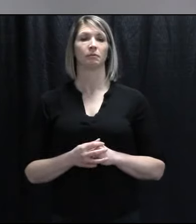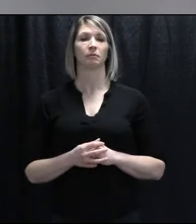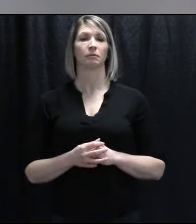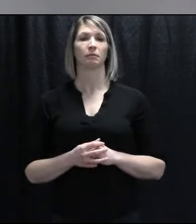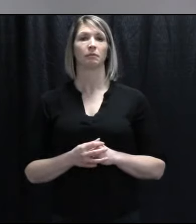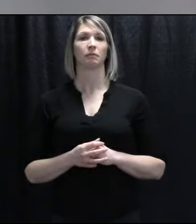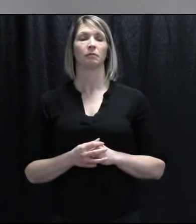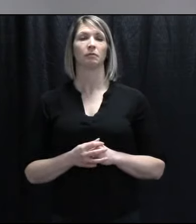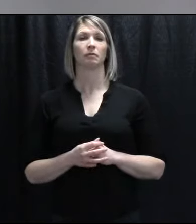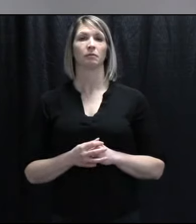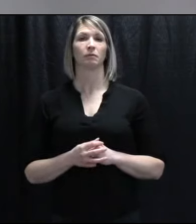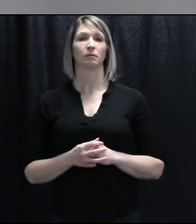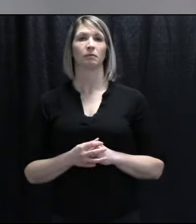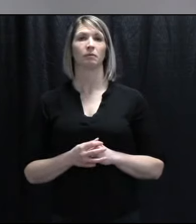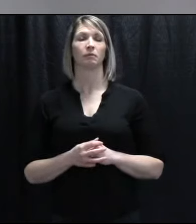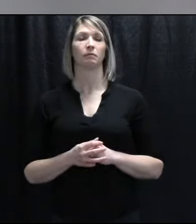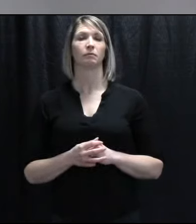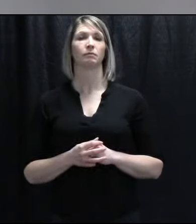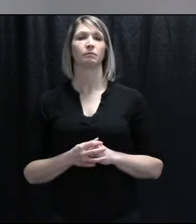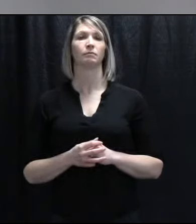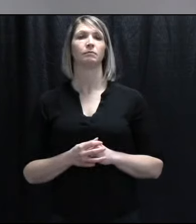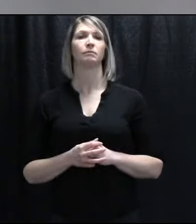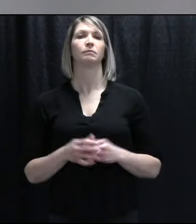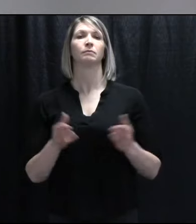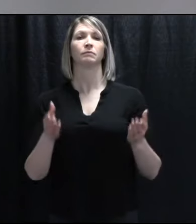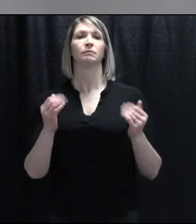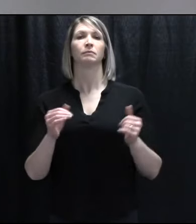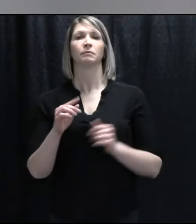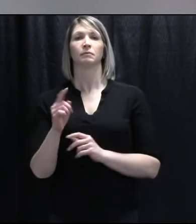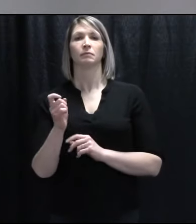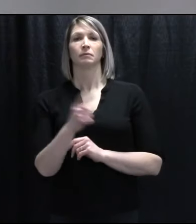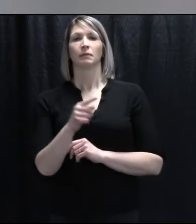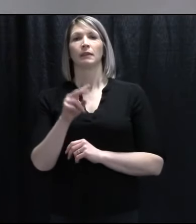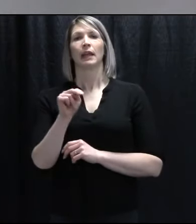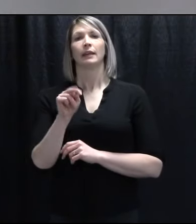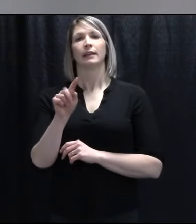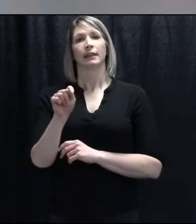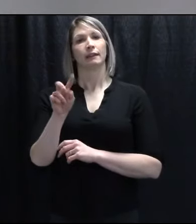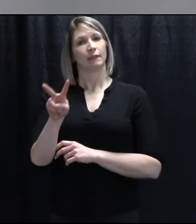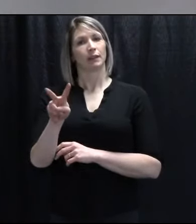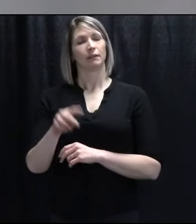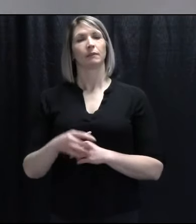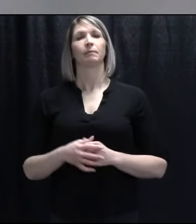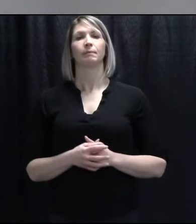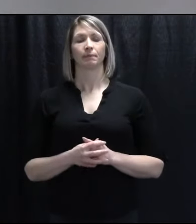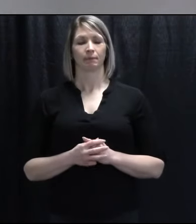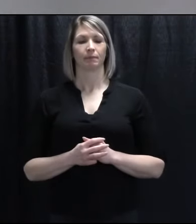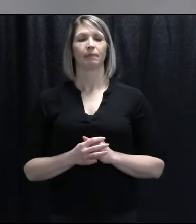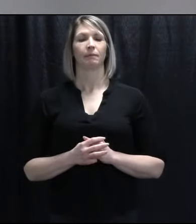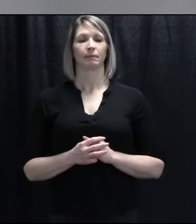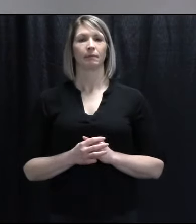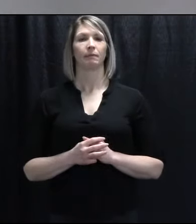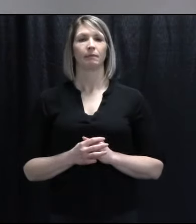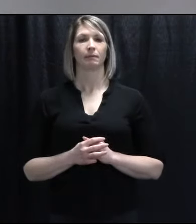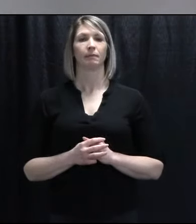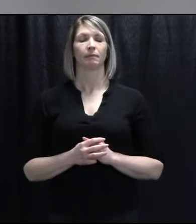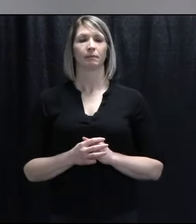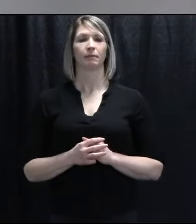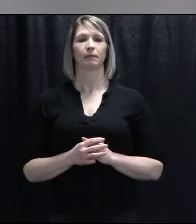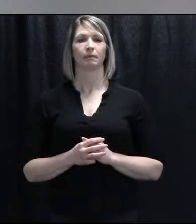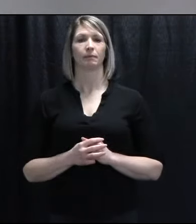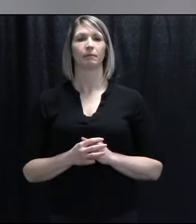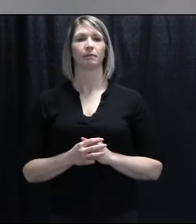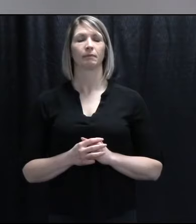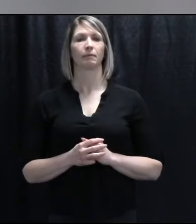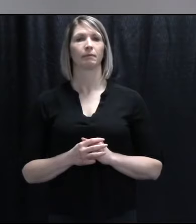Next question is from Kellyanne Roberts, NTV News. Please go ahead. Thank you. The majority of the